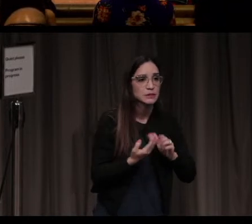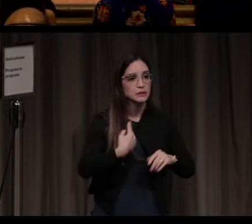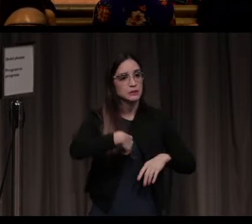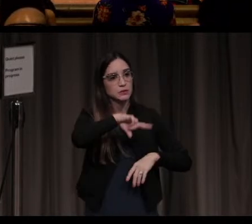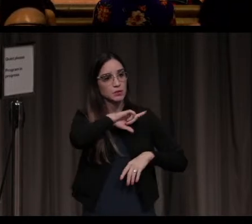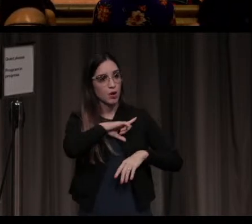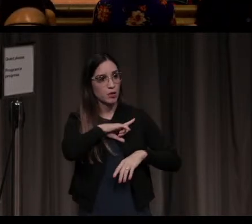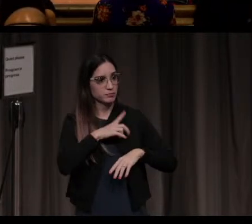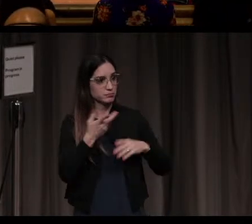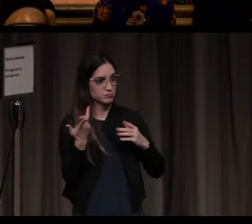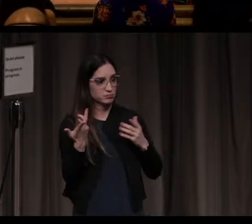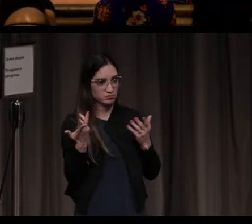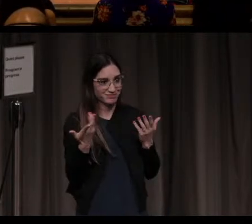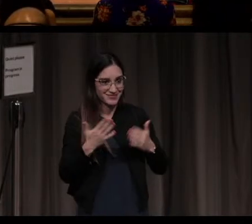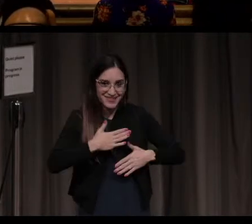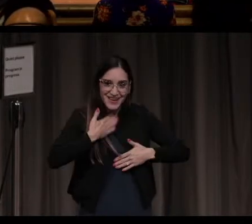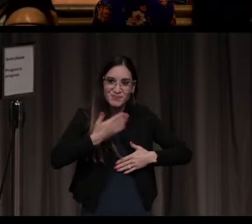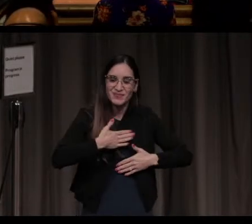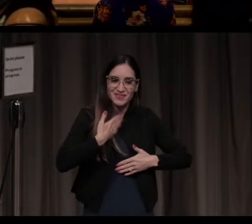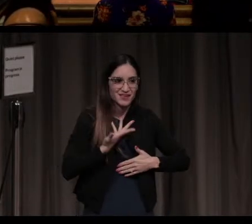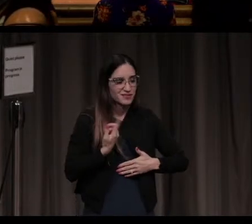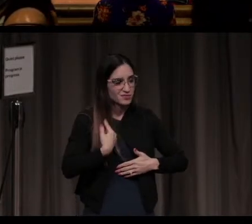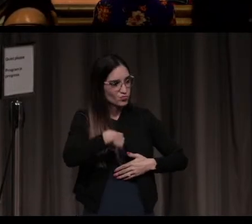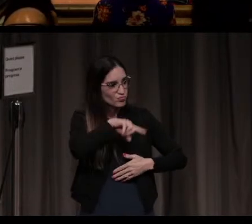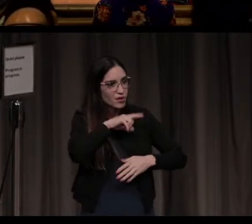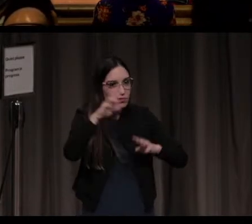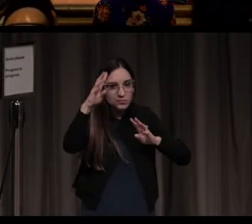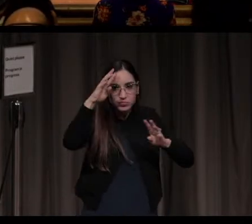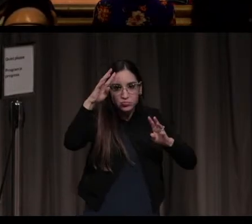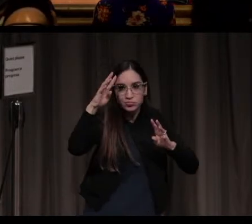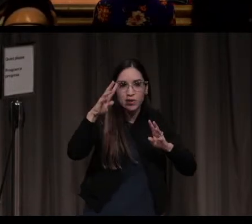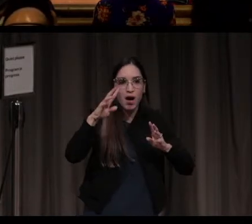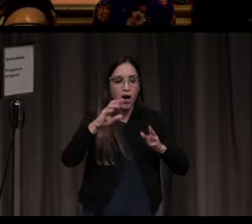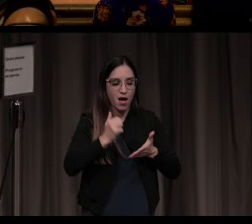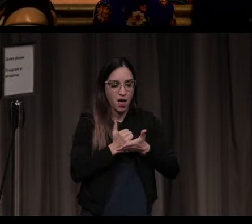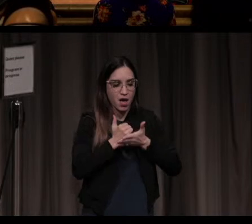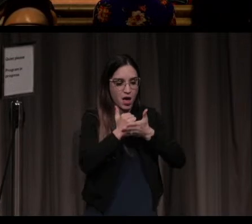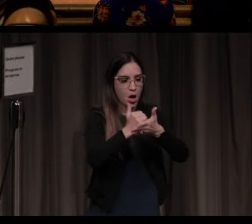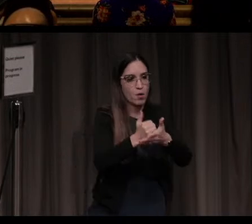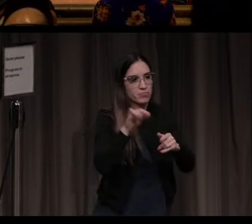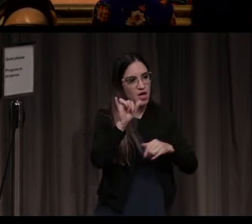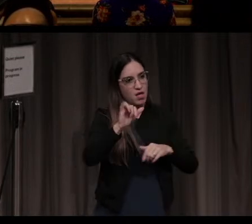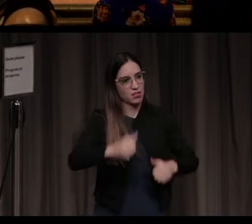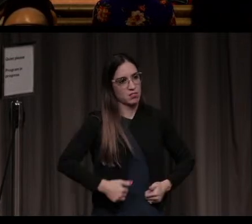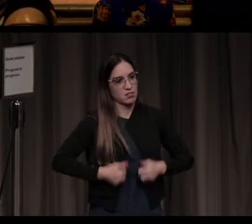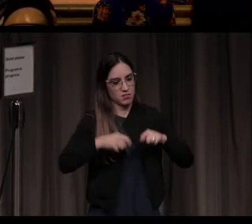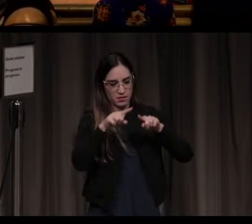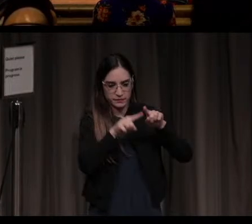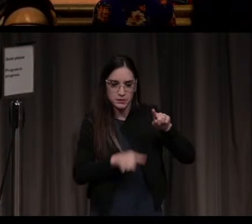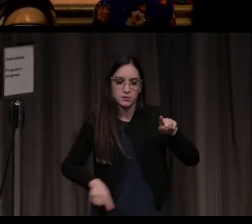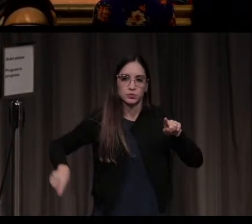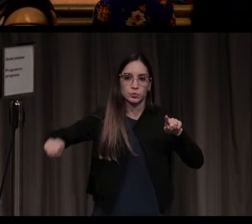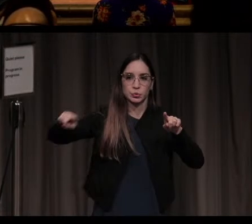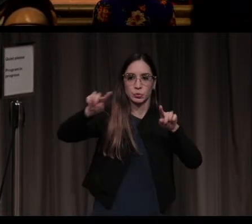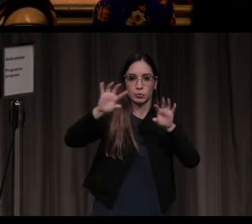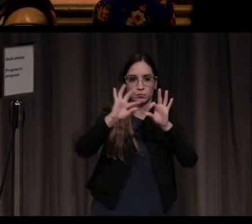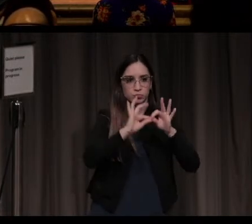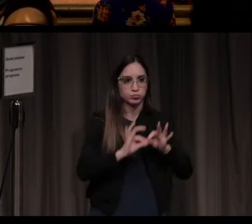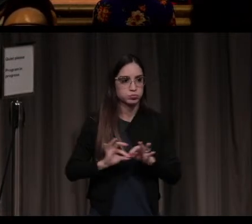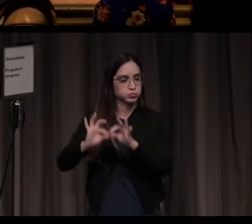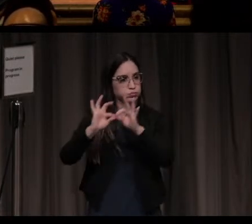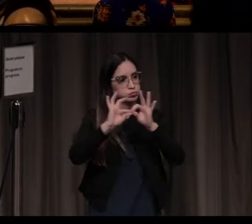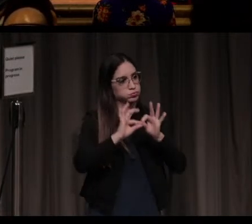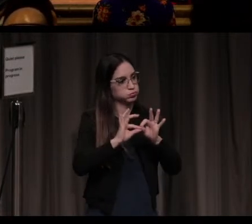joy. Like, how much is of what you're creating and doing giving back to the circle of life? And so I think that those are some of the ways that we